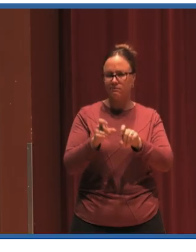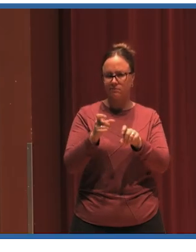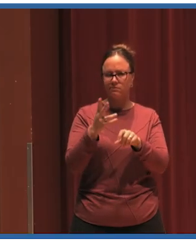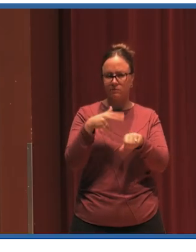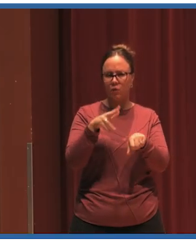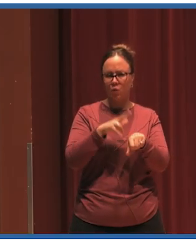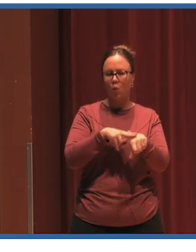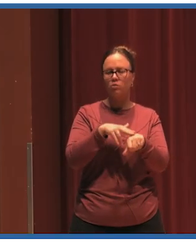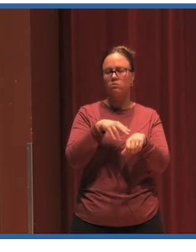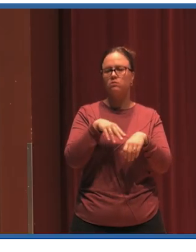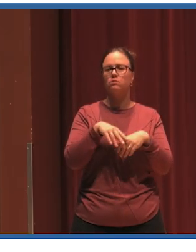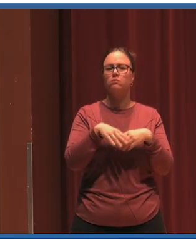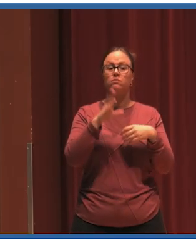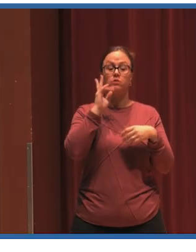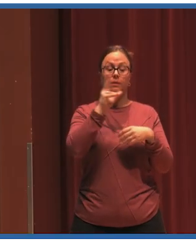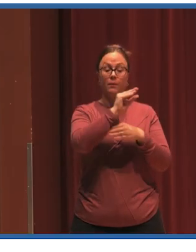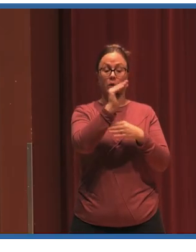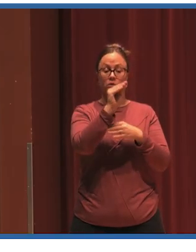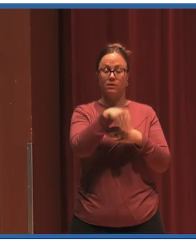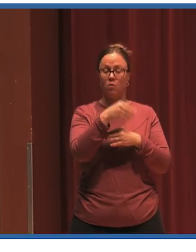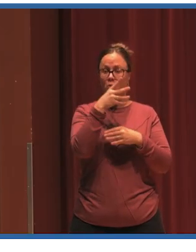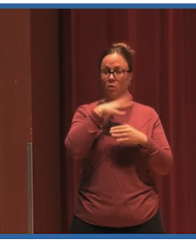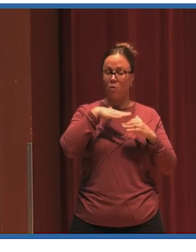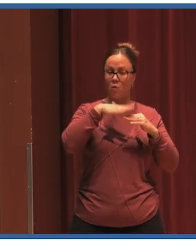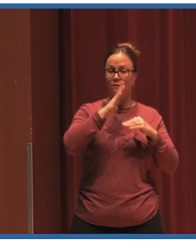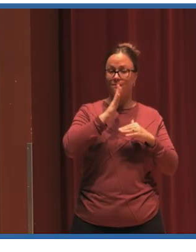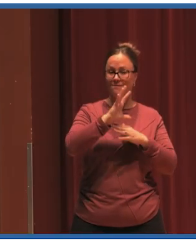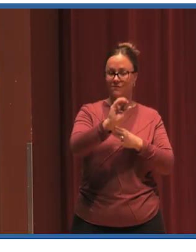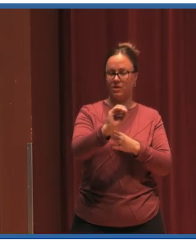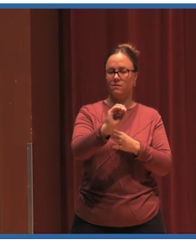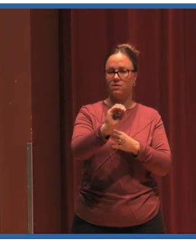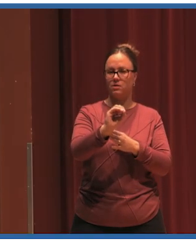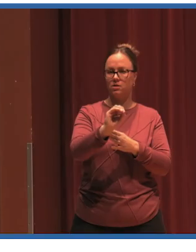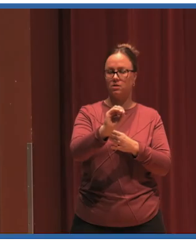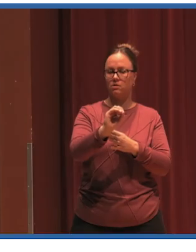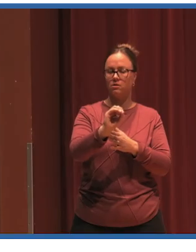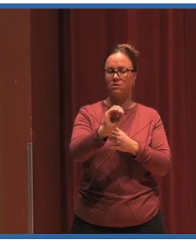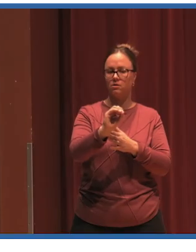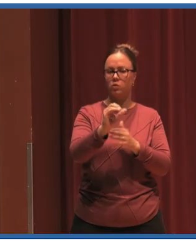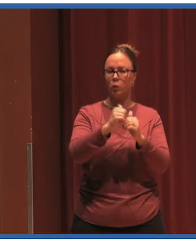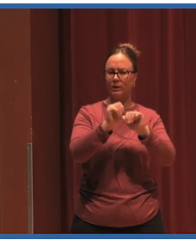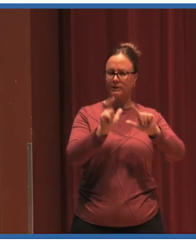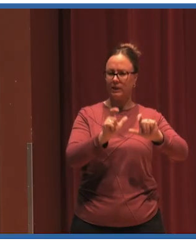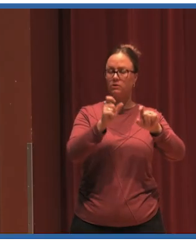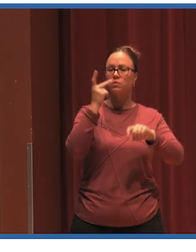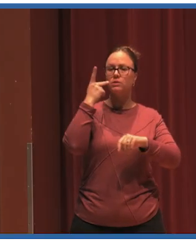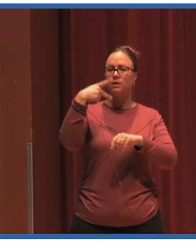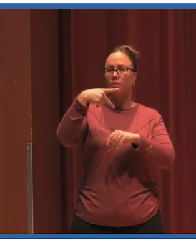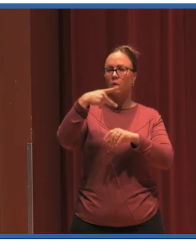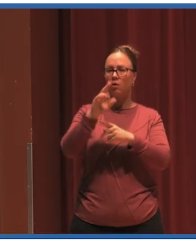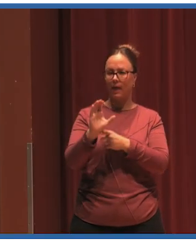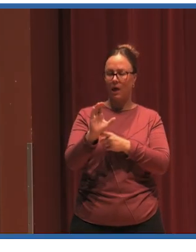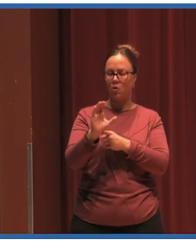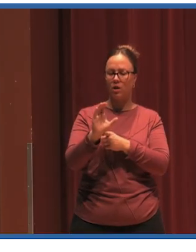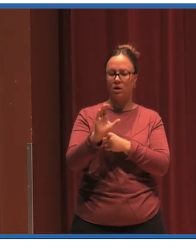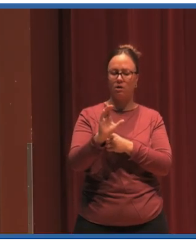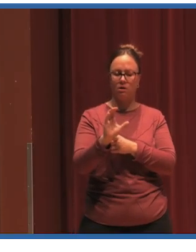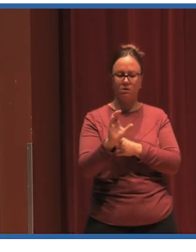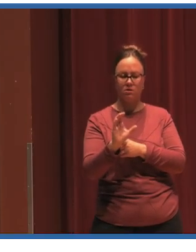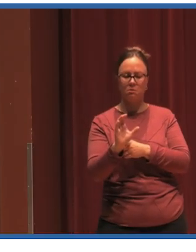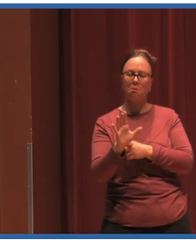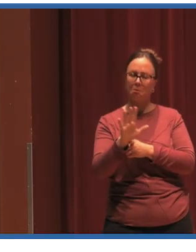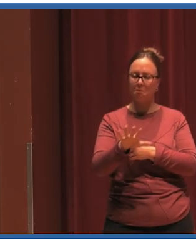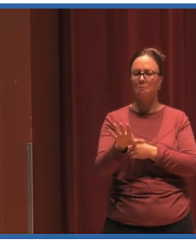we look at the percentage of women over the age of 50 up to date with screening, we see that Polk County is